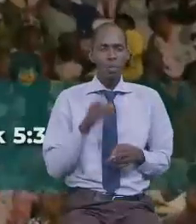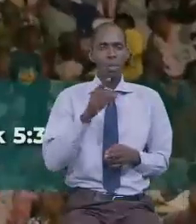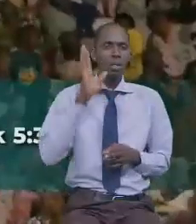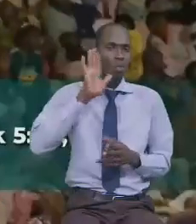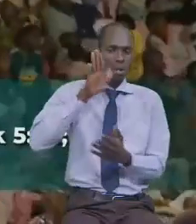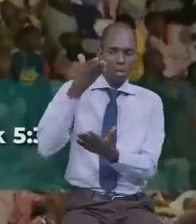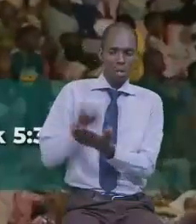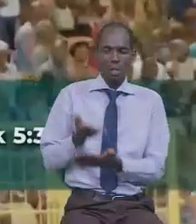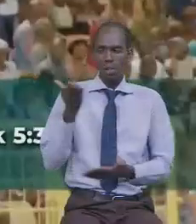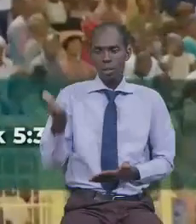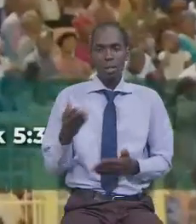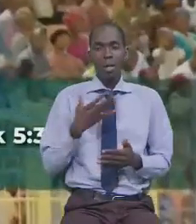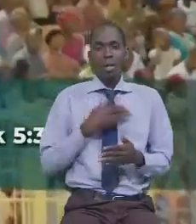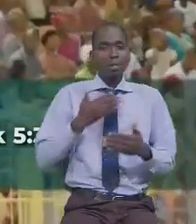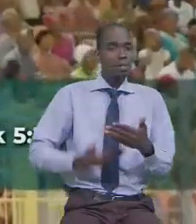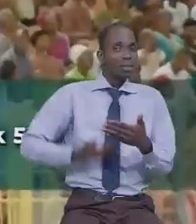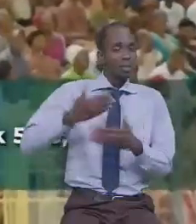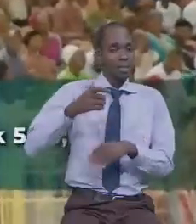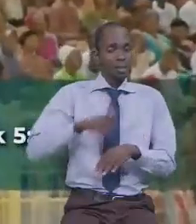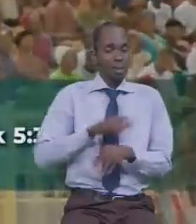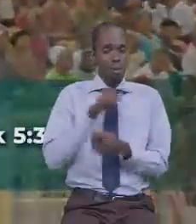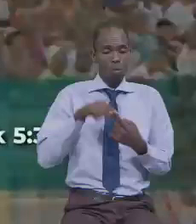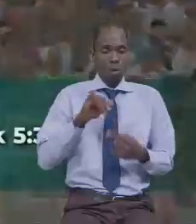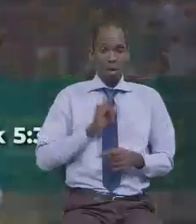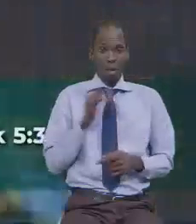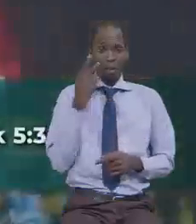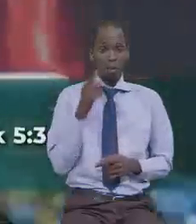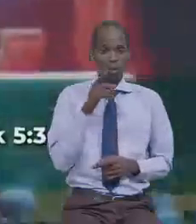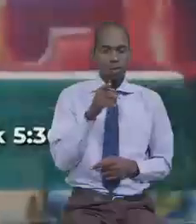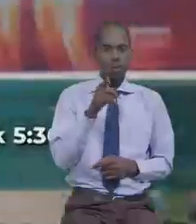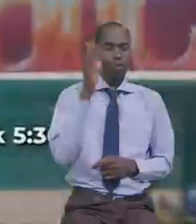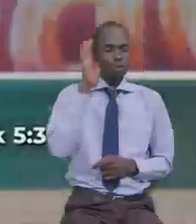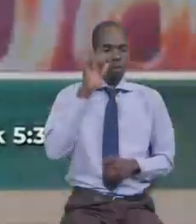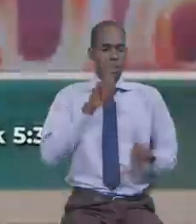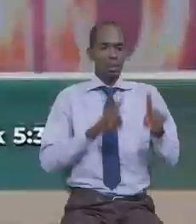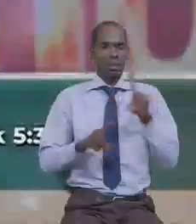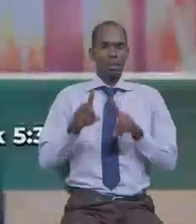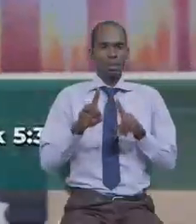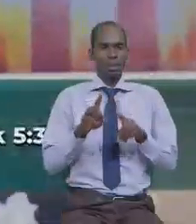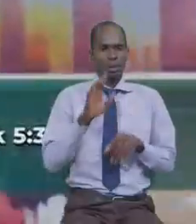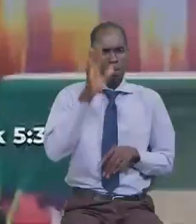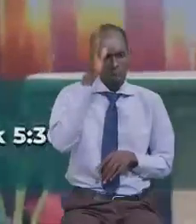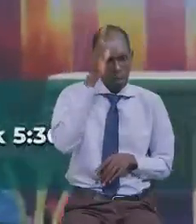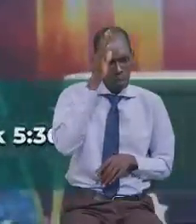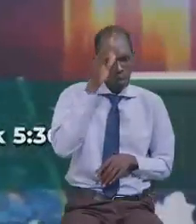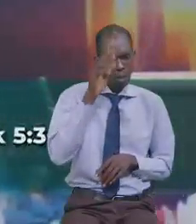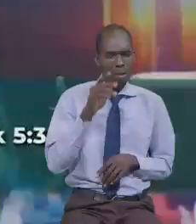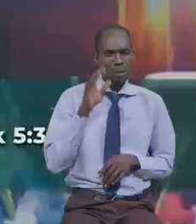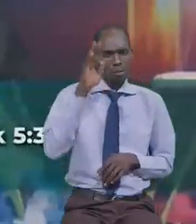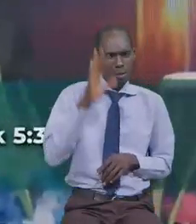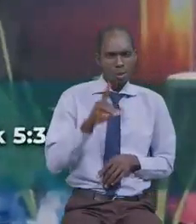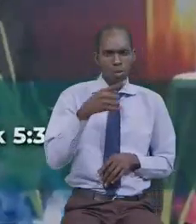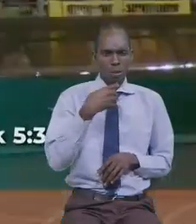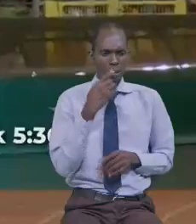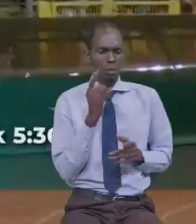next time I see you, you will say, Daddy, you said so. I got